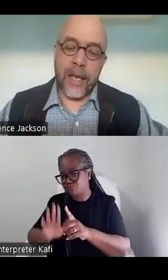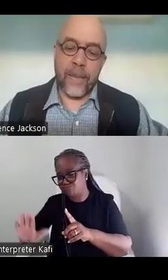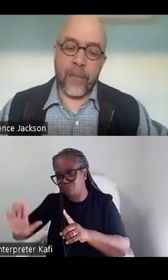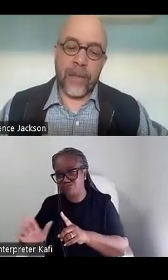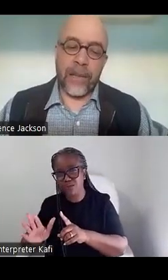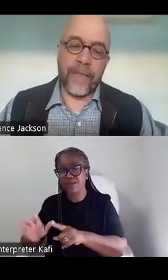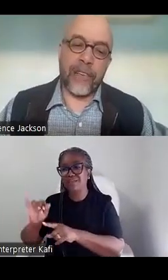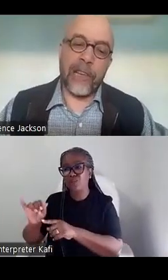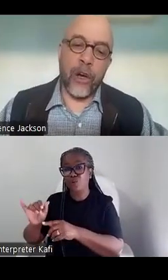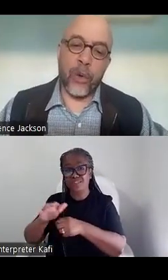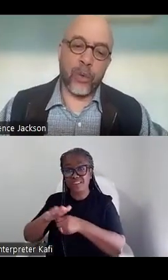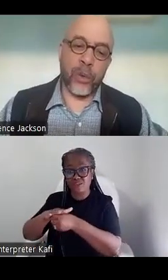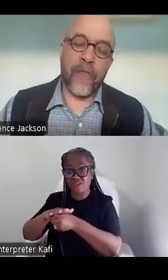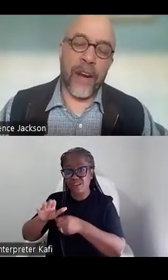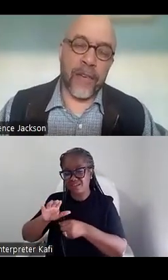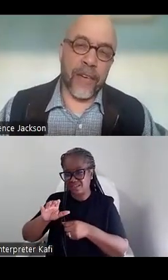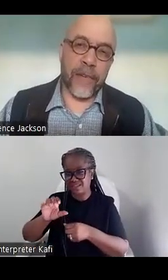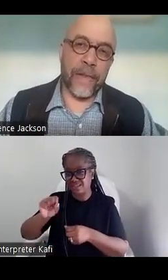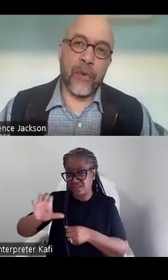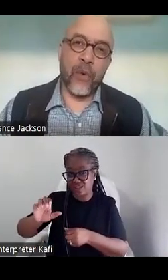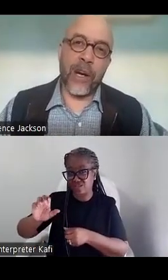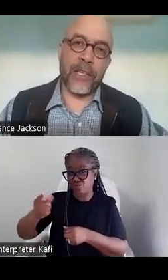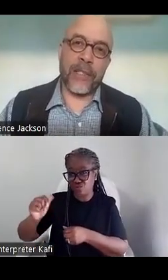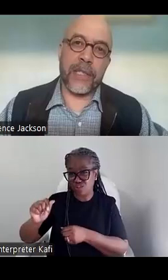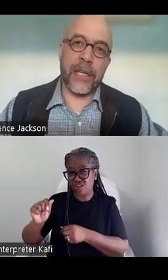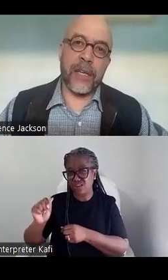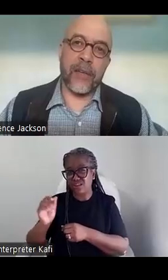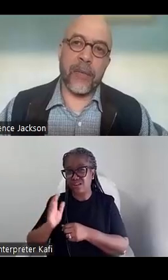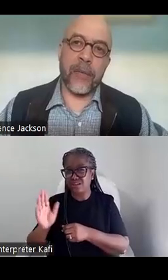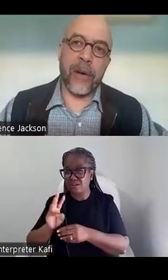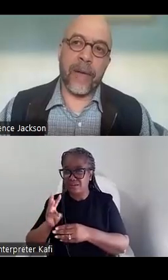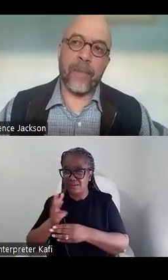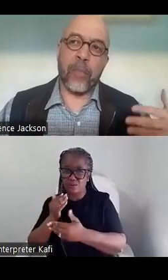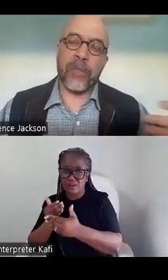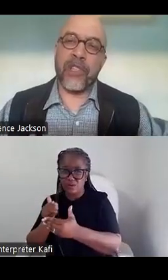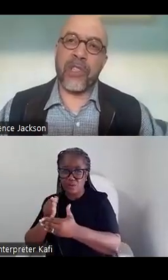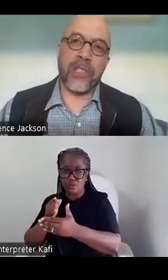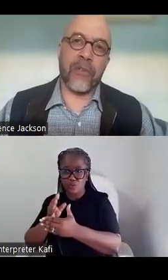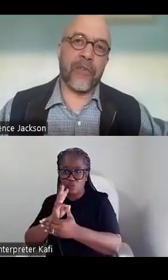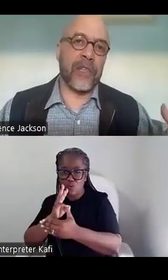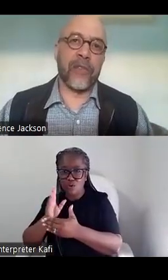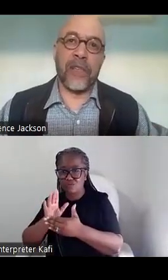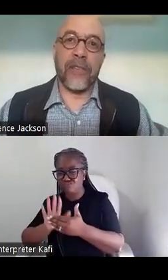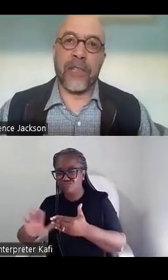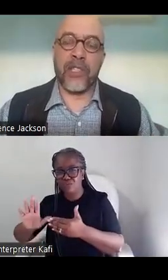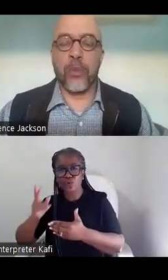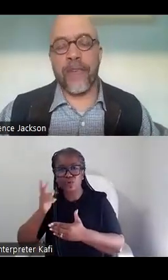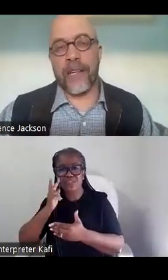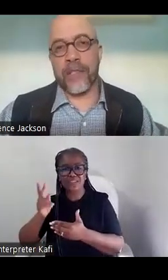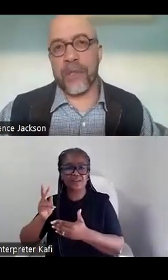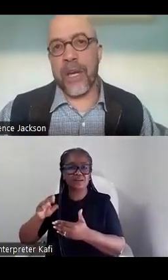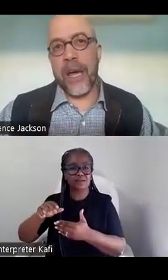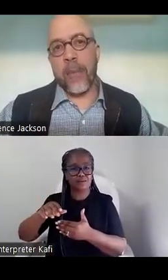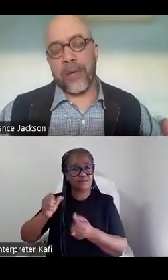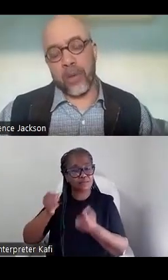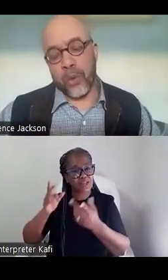less left alone with very, very few whites in positions of even as